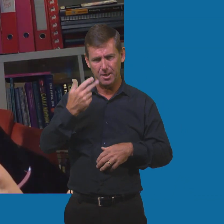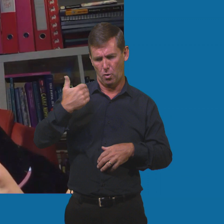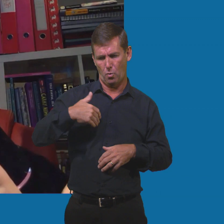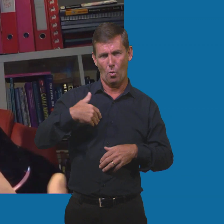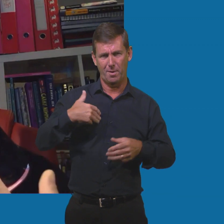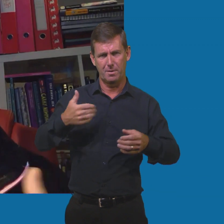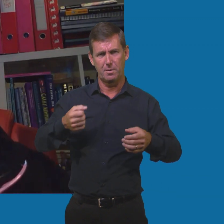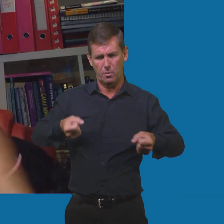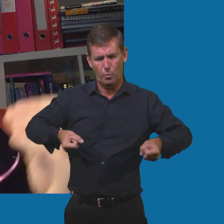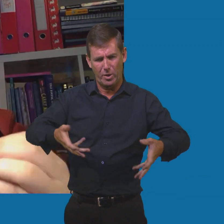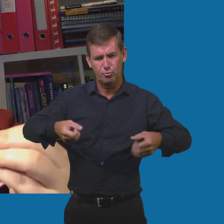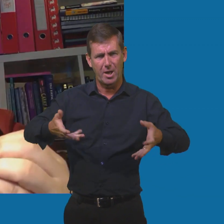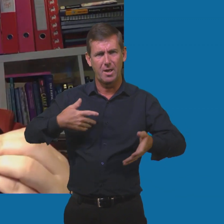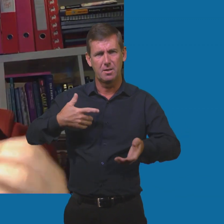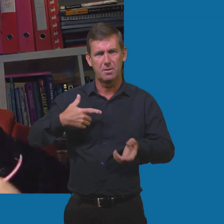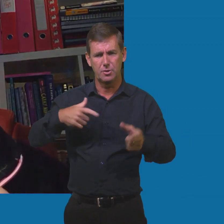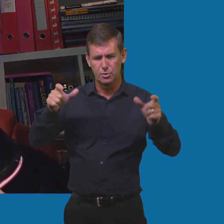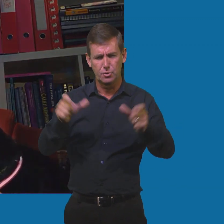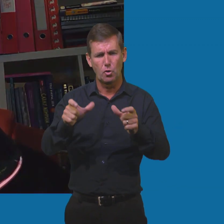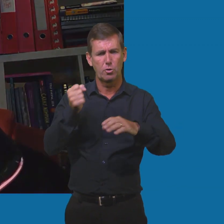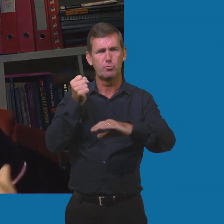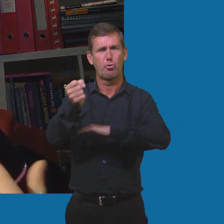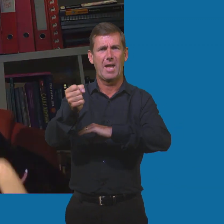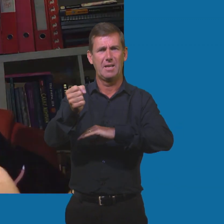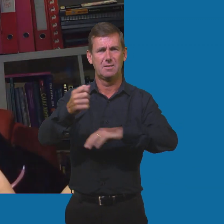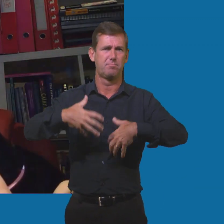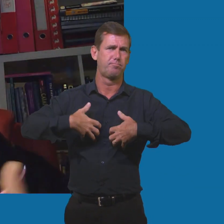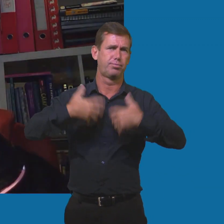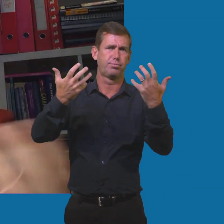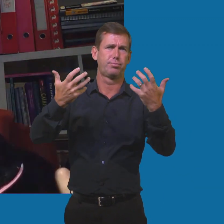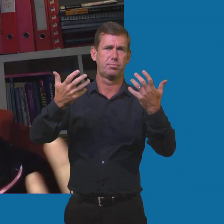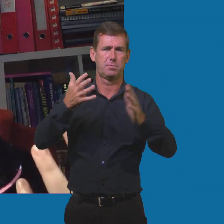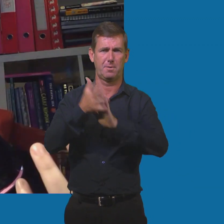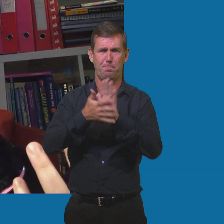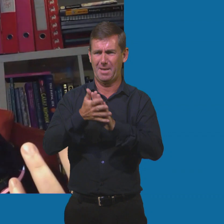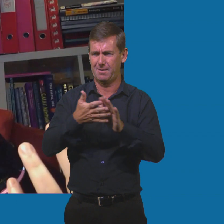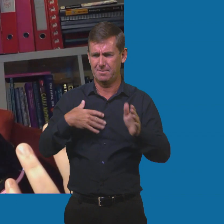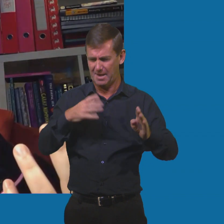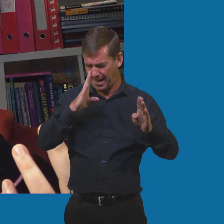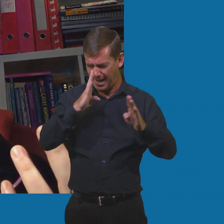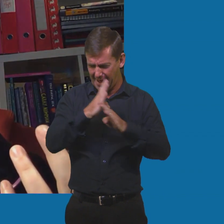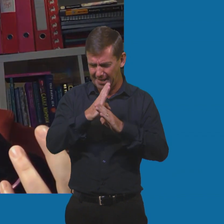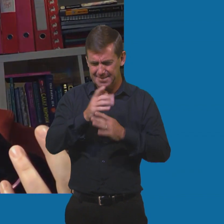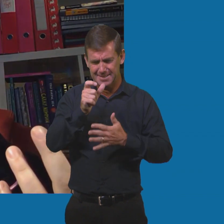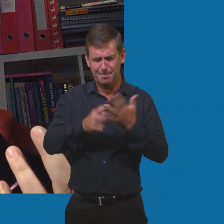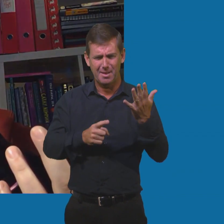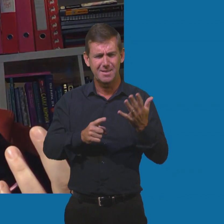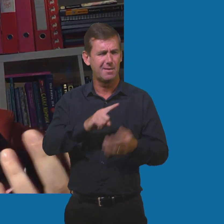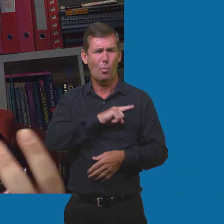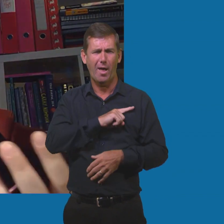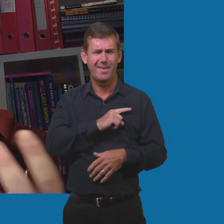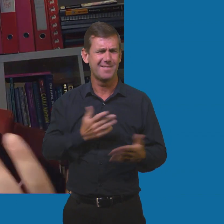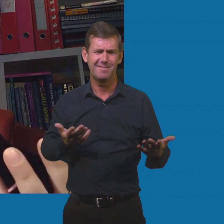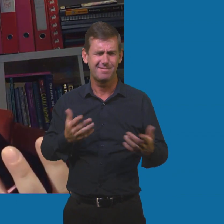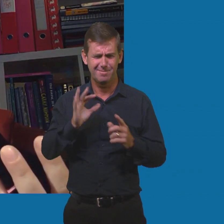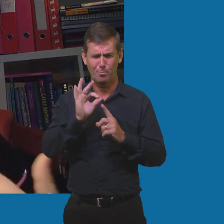on a train. It's kind of become my thing. And so there was no point trying to hide my disability from people I might be dating because